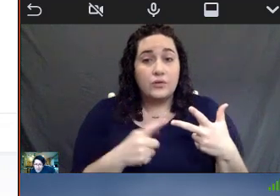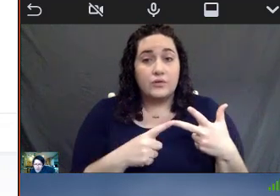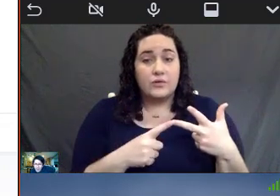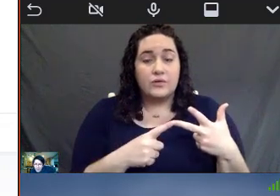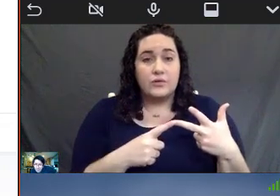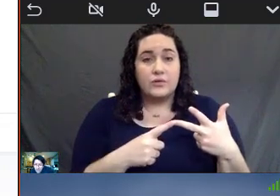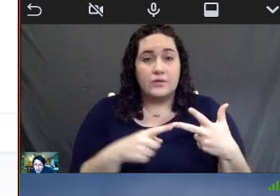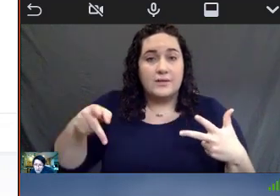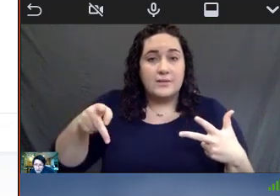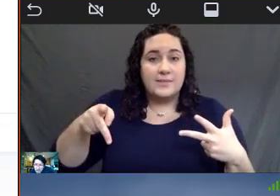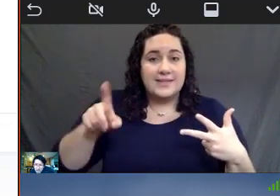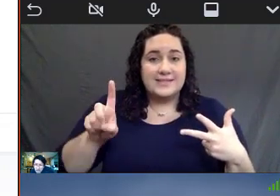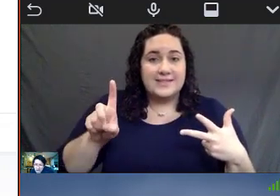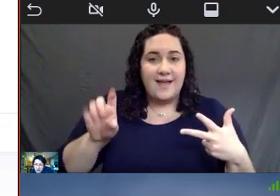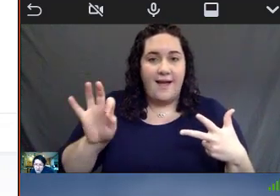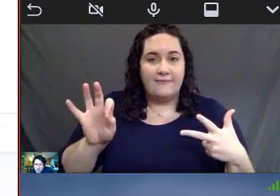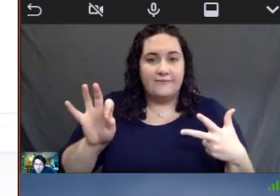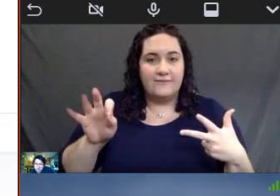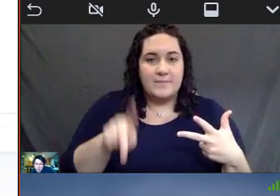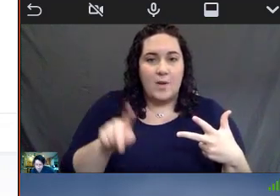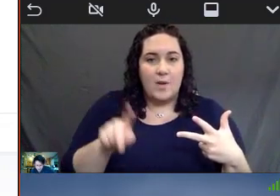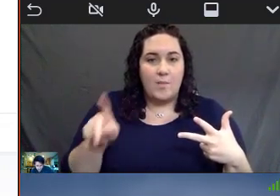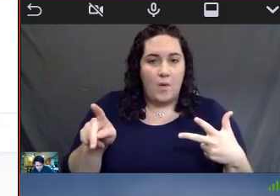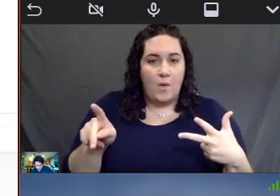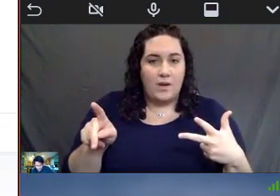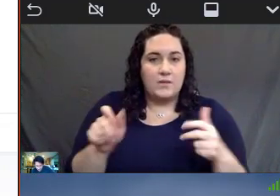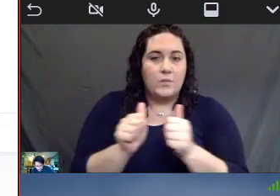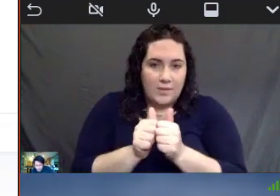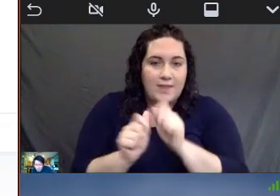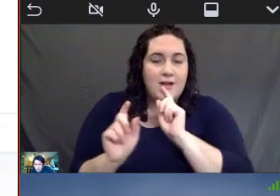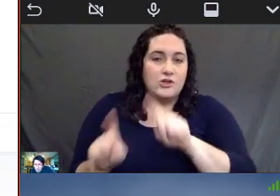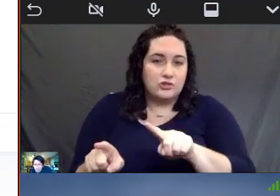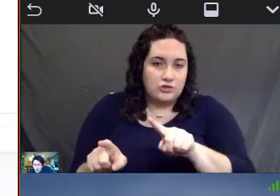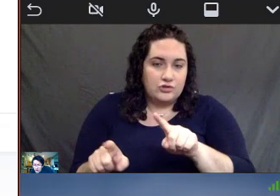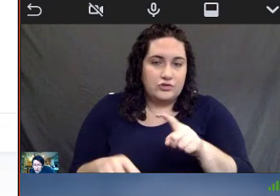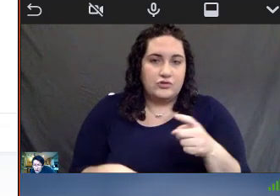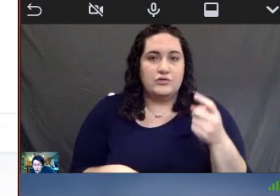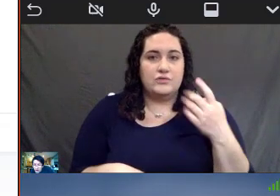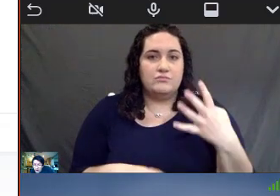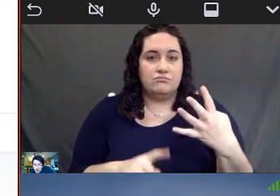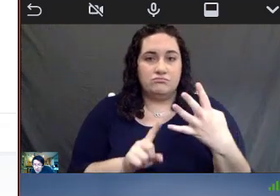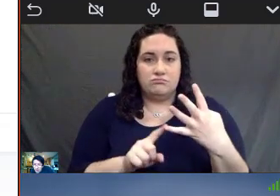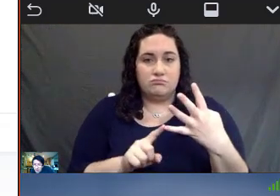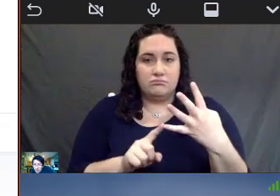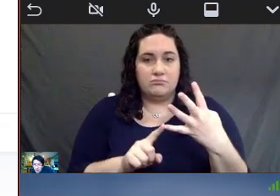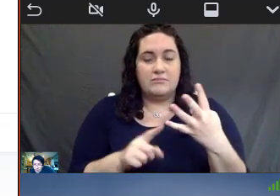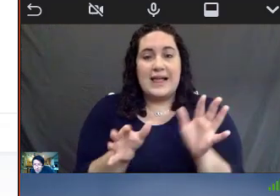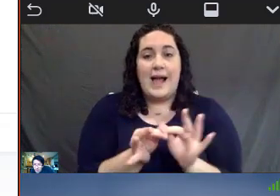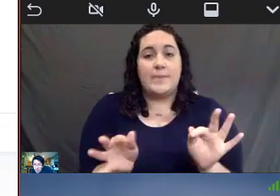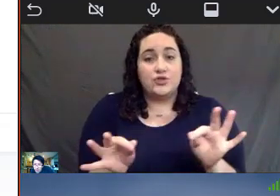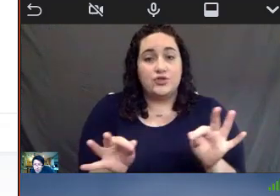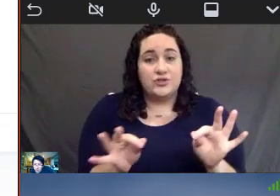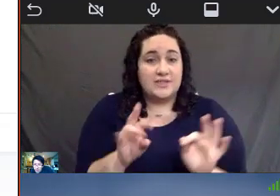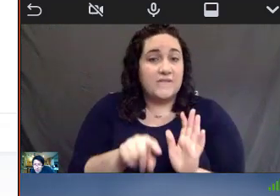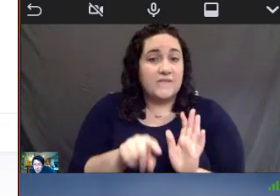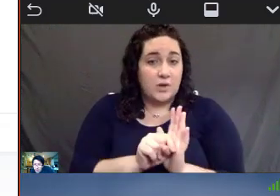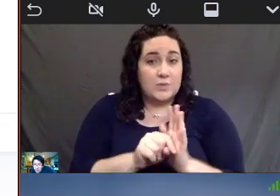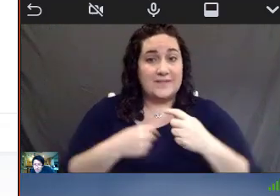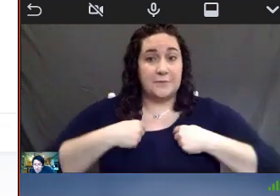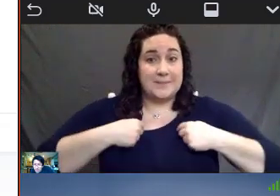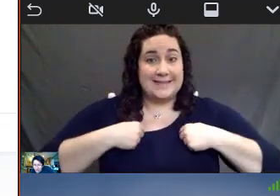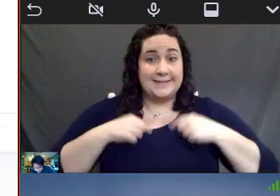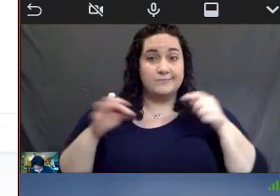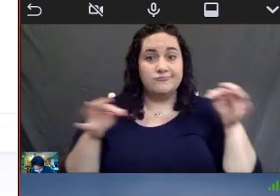the PowerPoint solutions. And then I've created fully captioned videos of me sort of going through